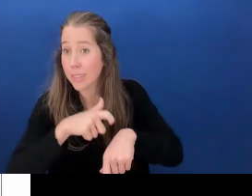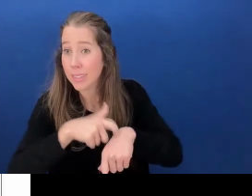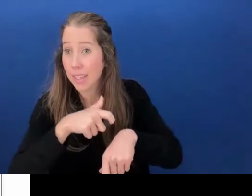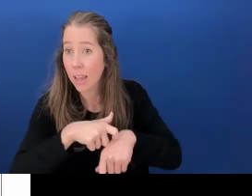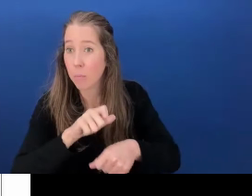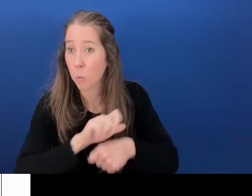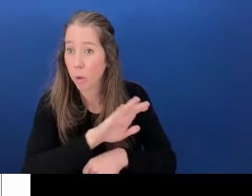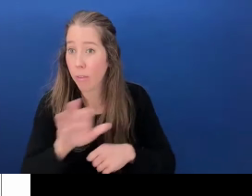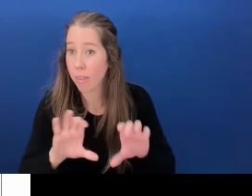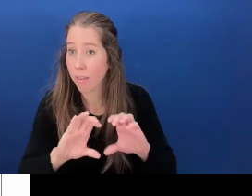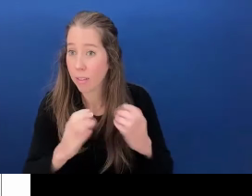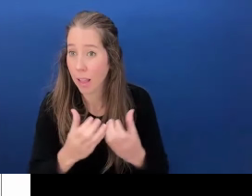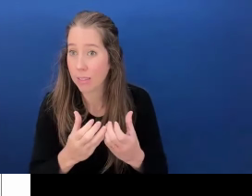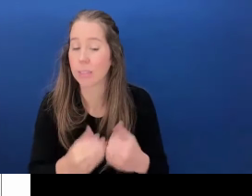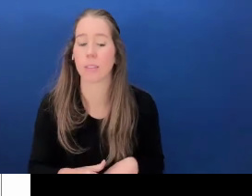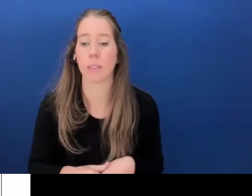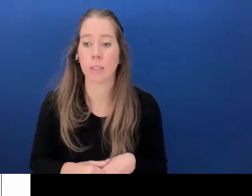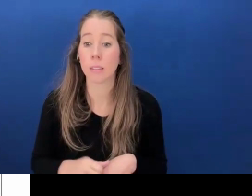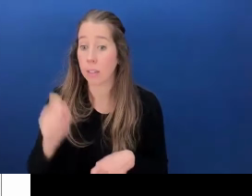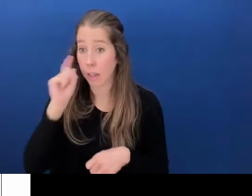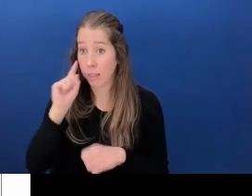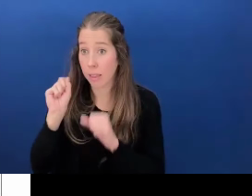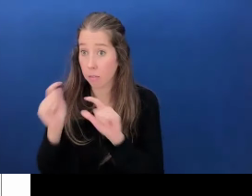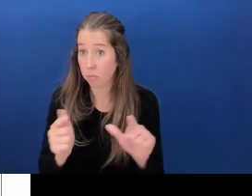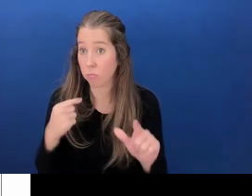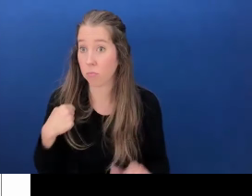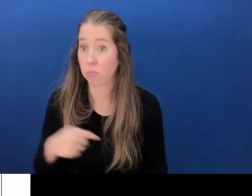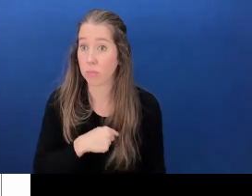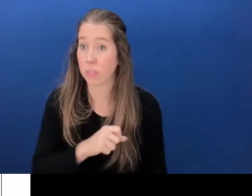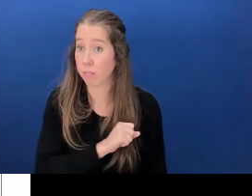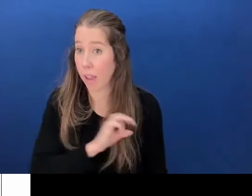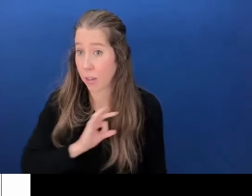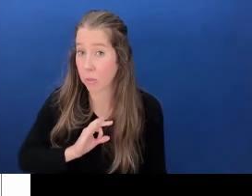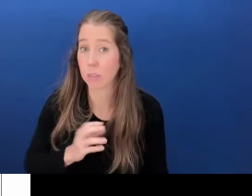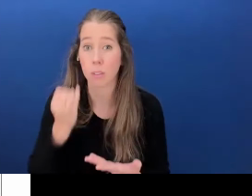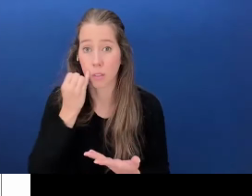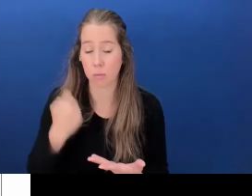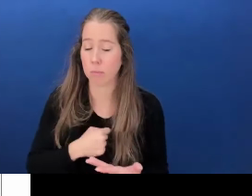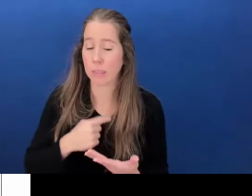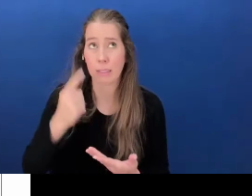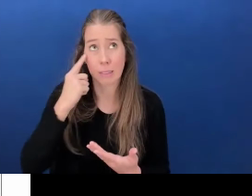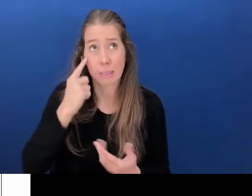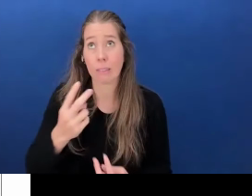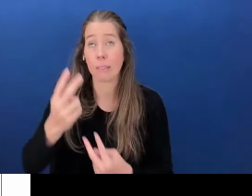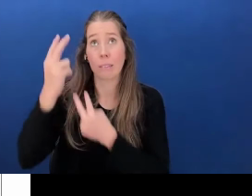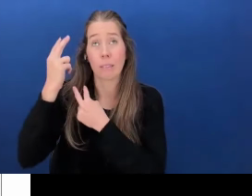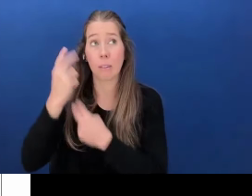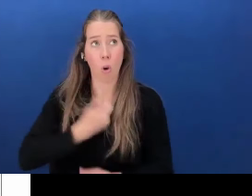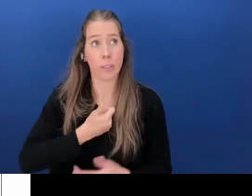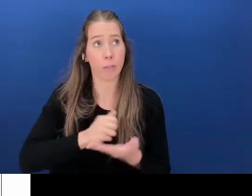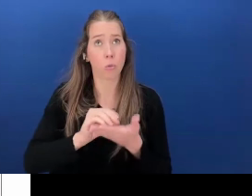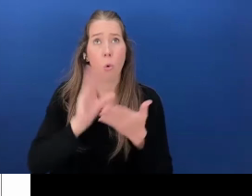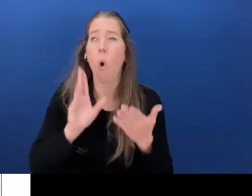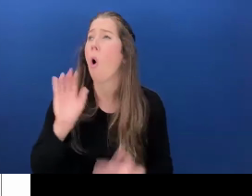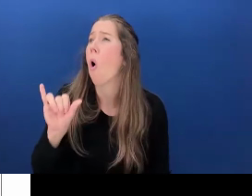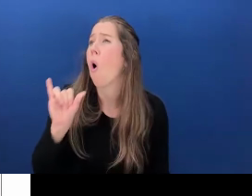on their class. I think all of us, especially as faculty, or if we think back to our student days, it was always easy to say, oh, I'll